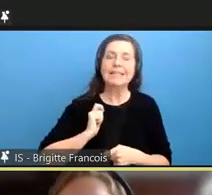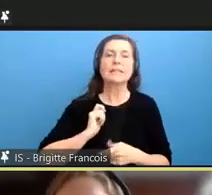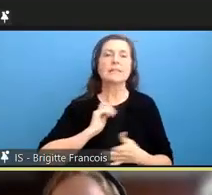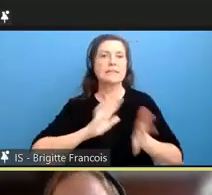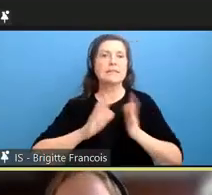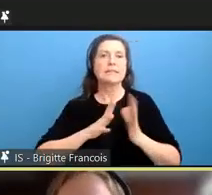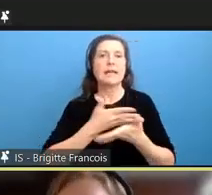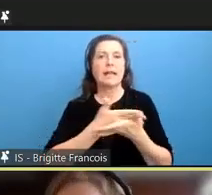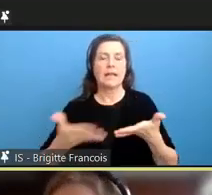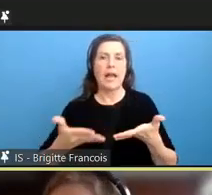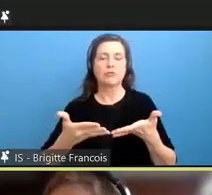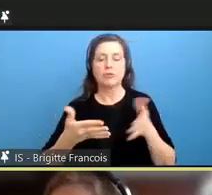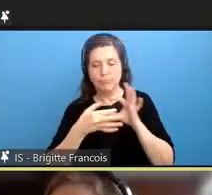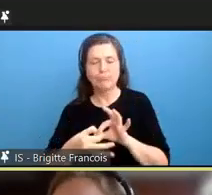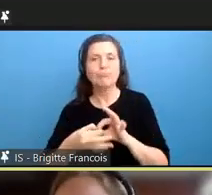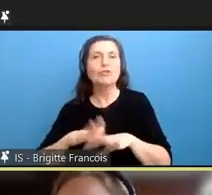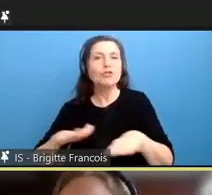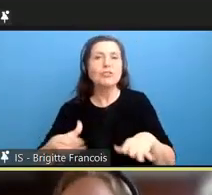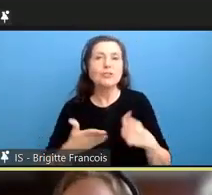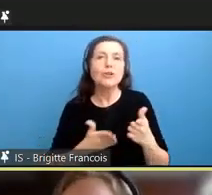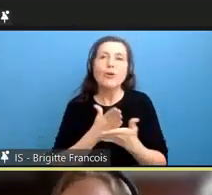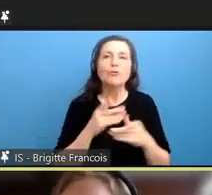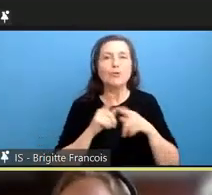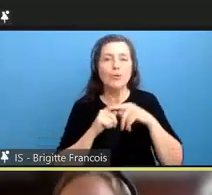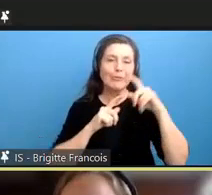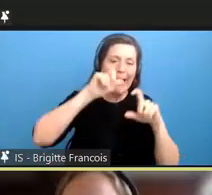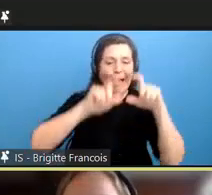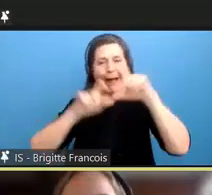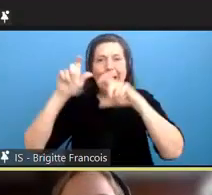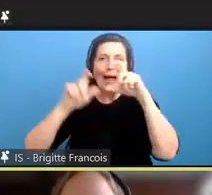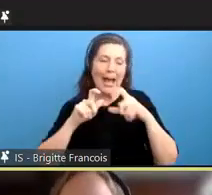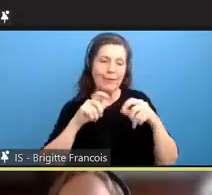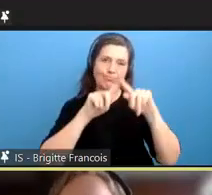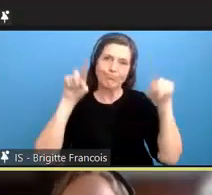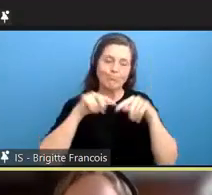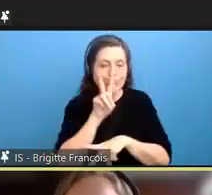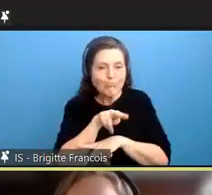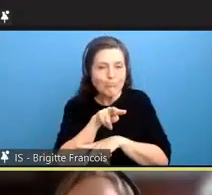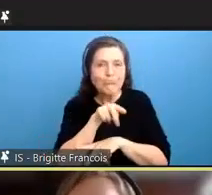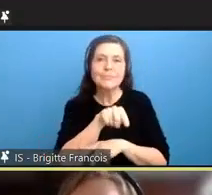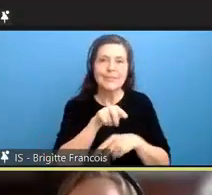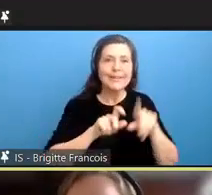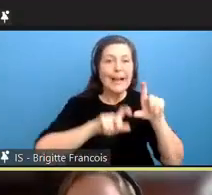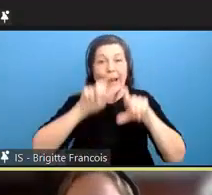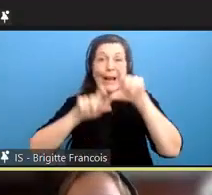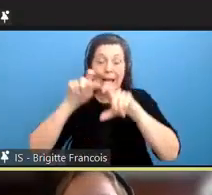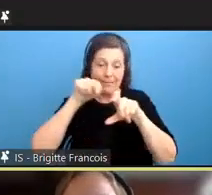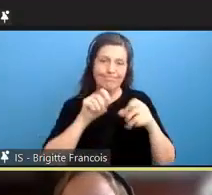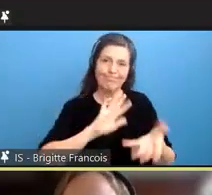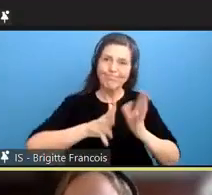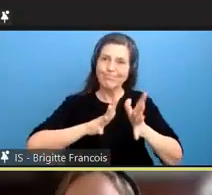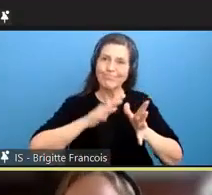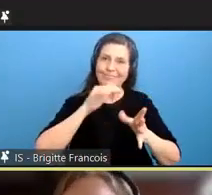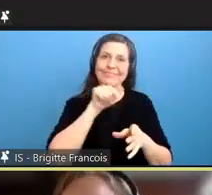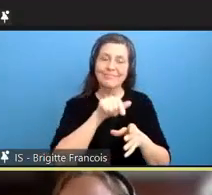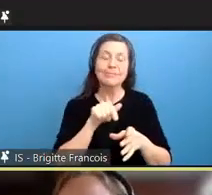child friendly using technology. So they use cartoons and animations to do that. But an interesting point I think that was there was that they also use